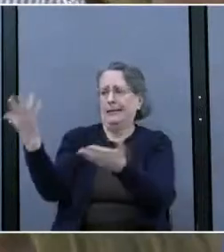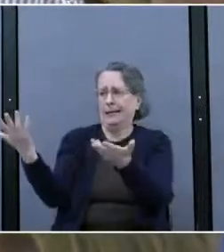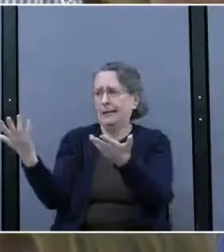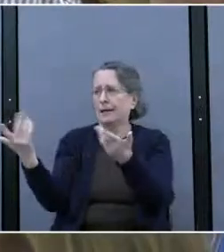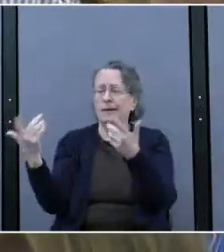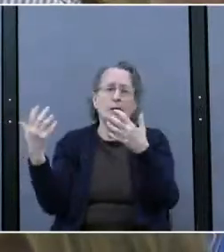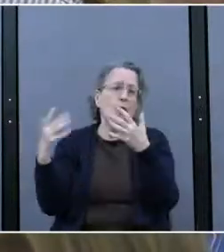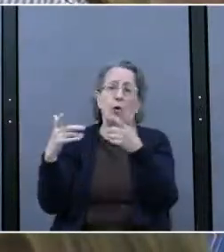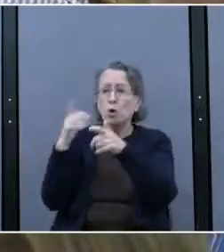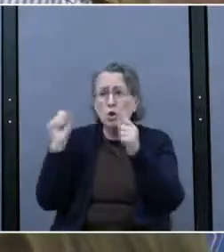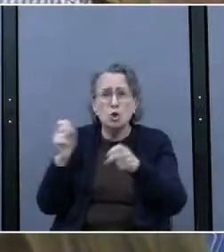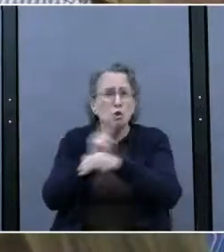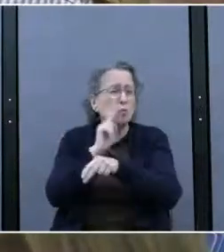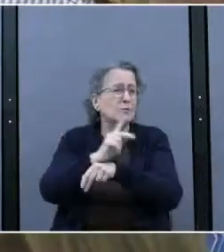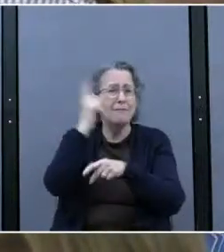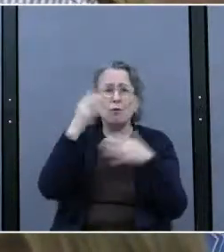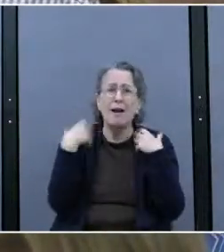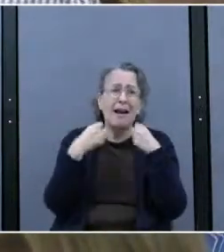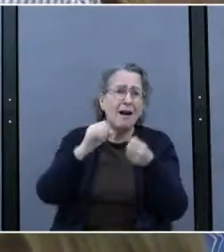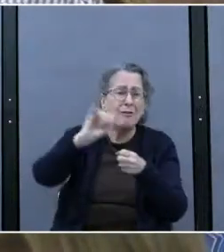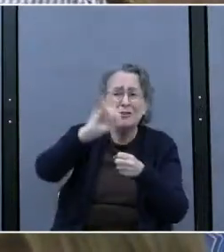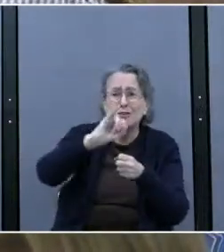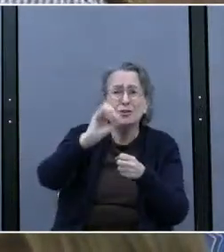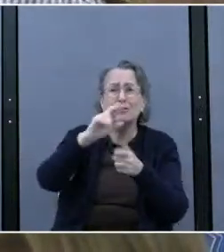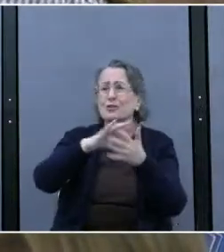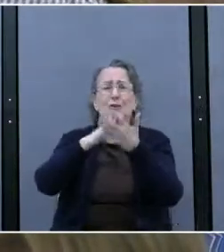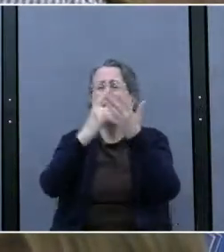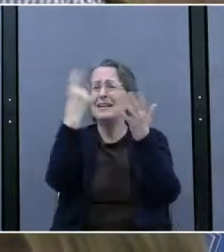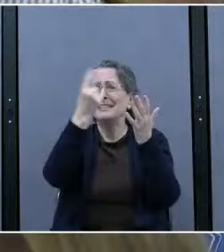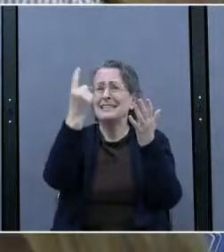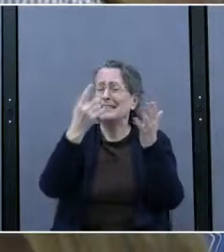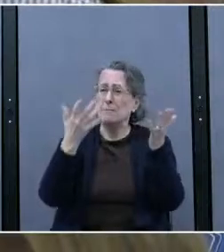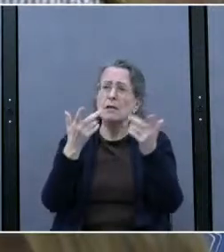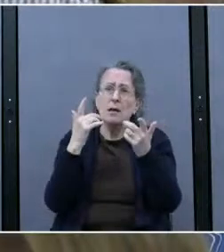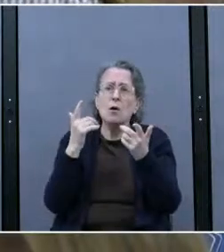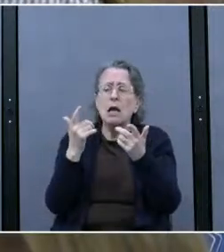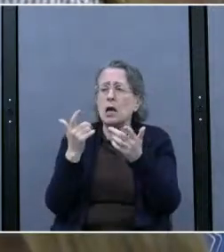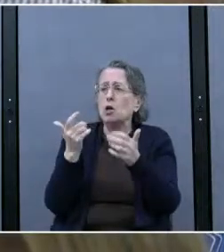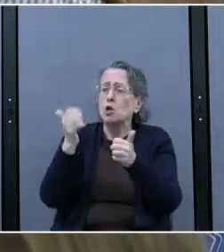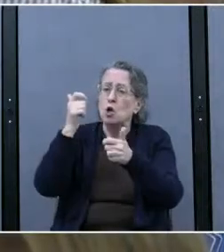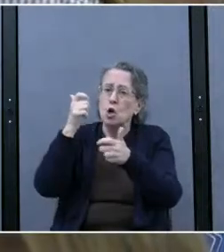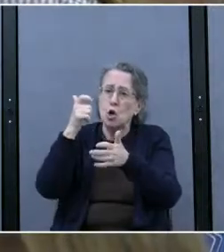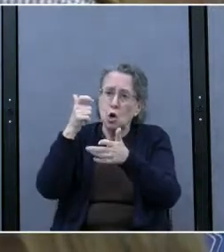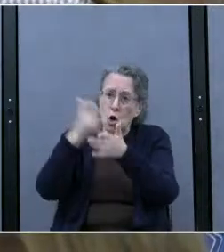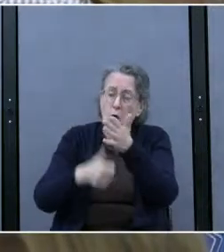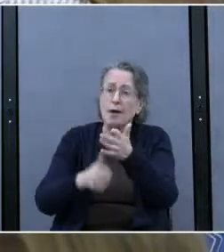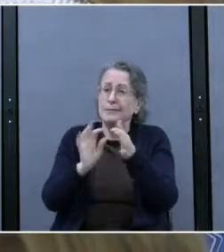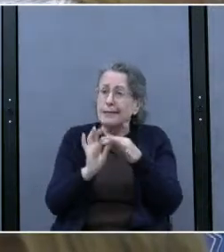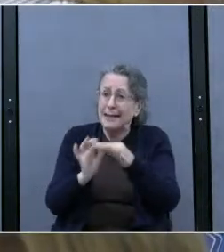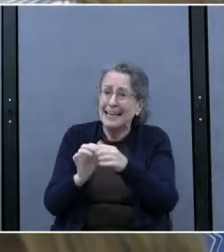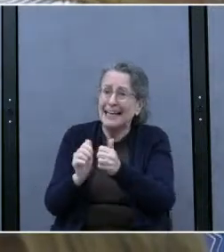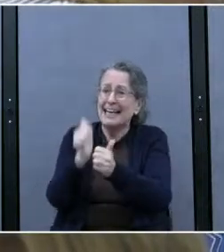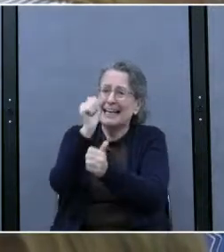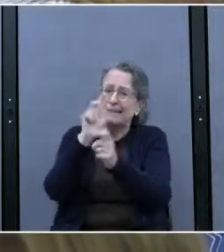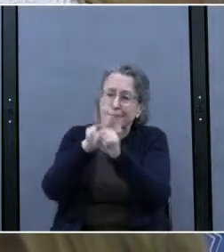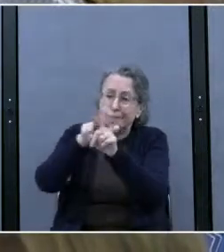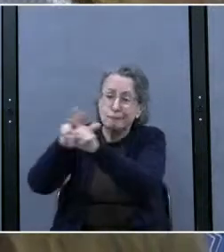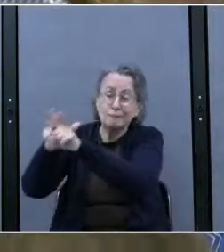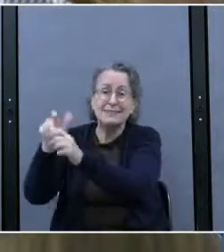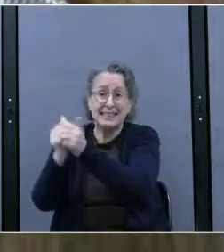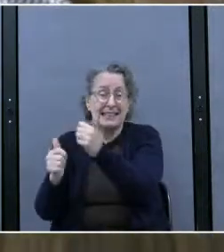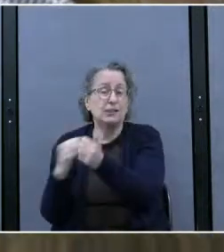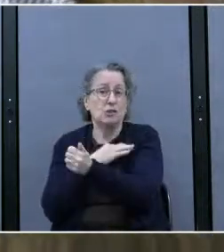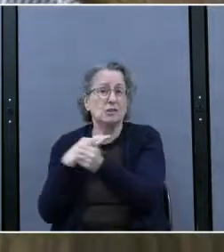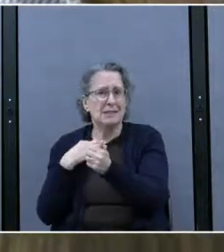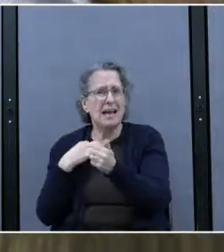health insurance, the cost over and above what the actual salary is the cost per employee is what I'm looking at. Like if the cost per employee was used